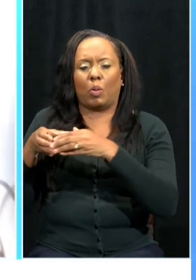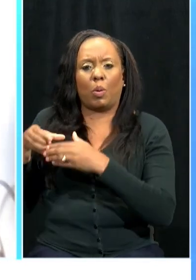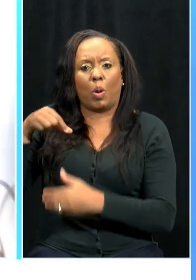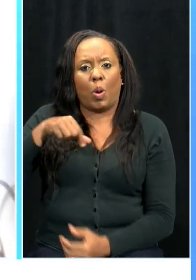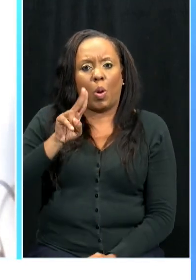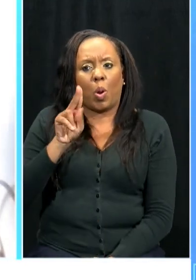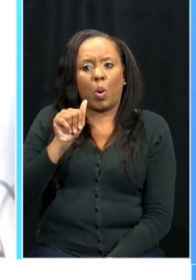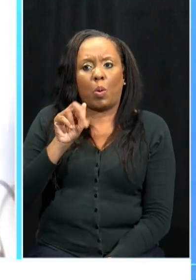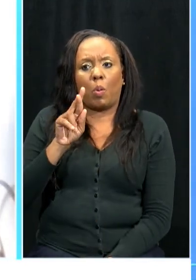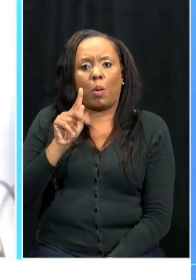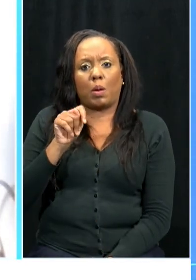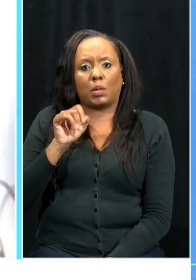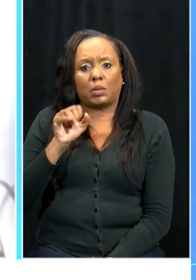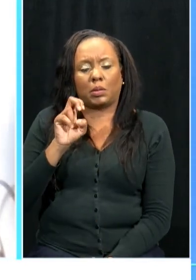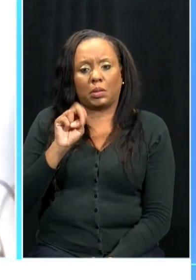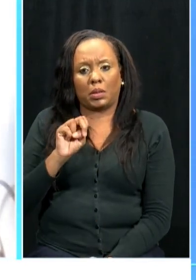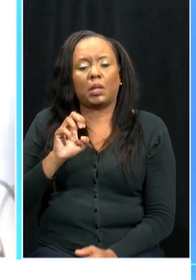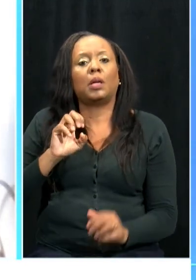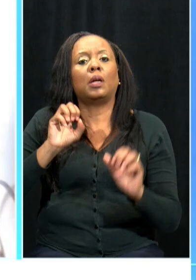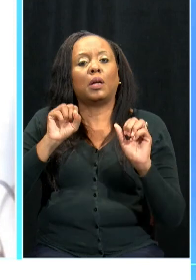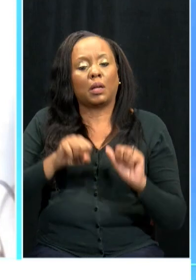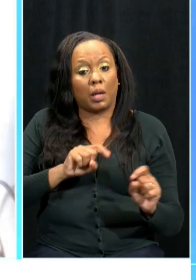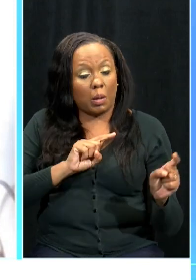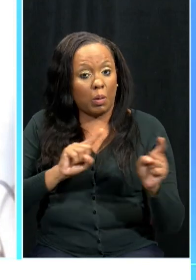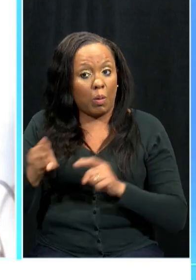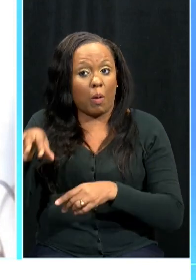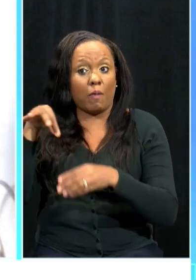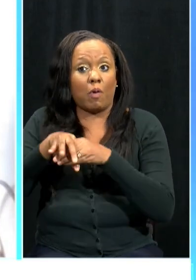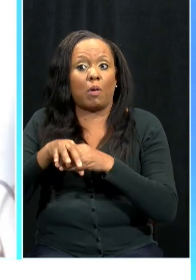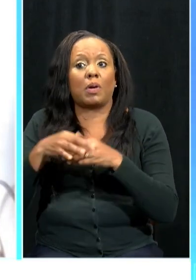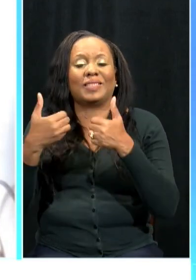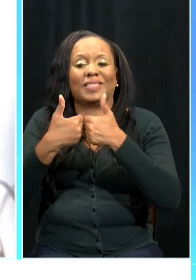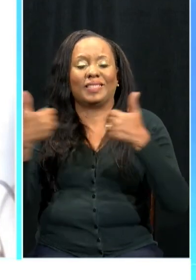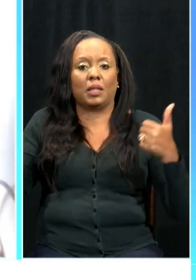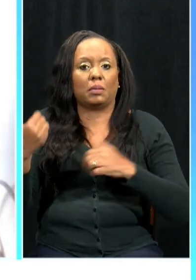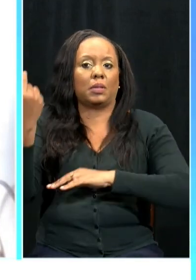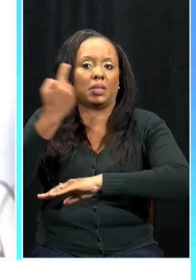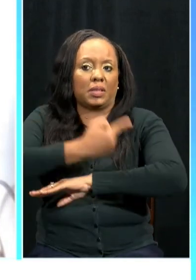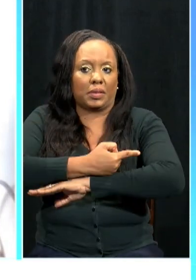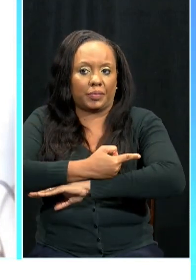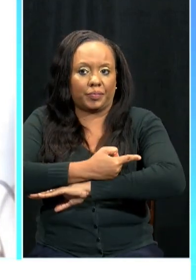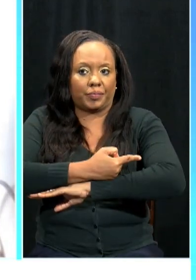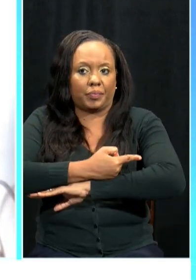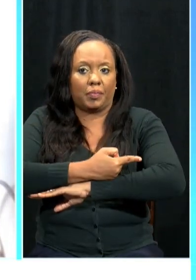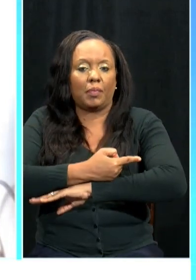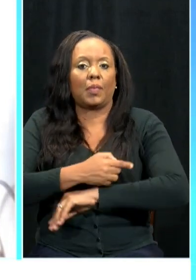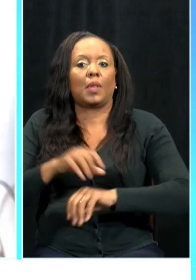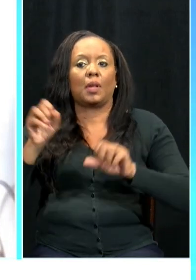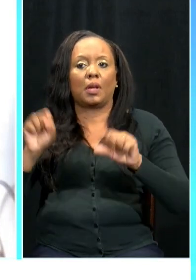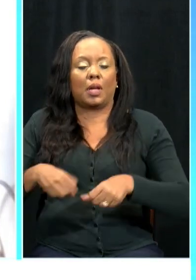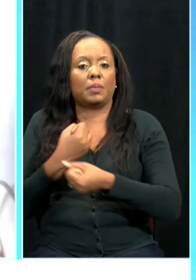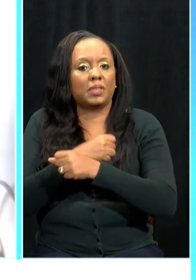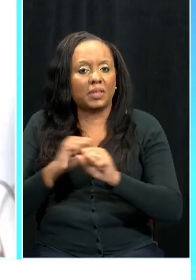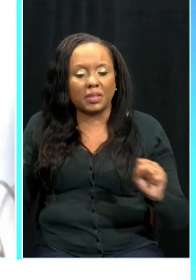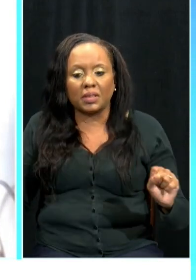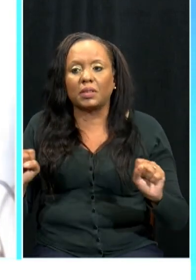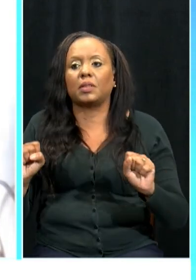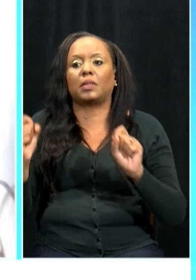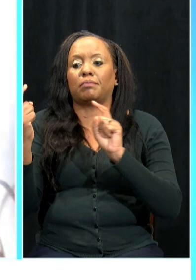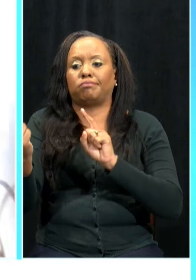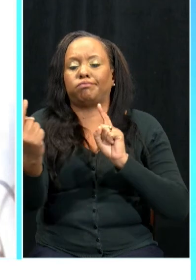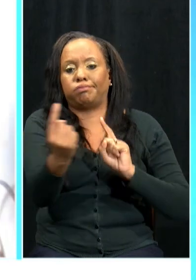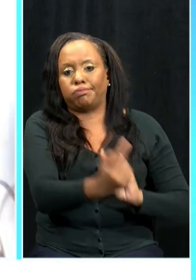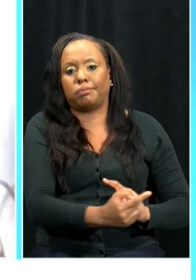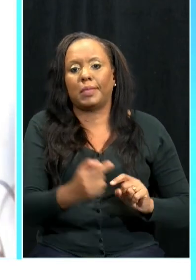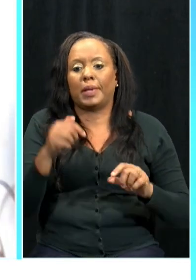signs, they can be accommodated if we have a separate polling day for them, which where it can be safe, it can be social distance, they can be in